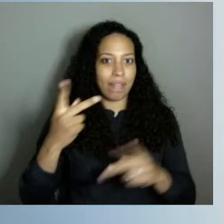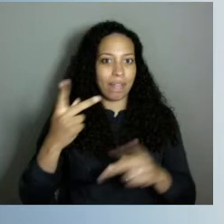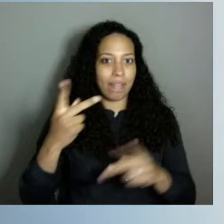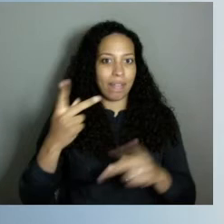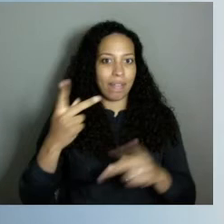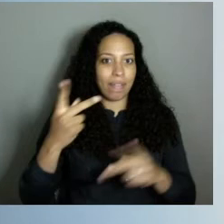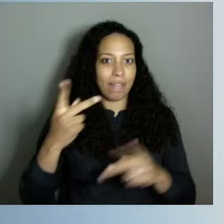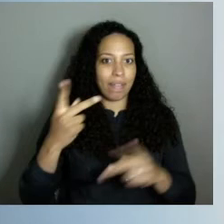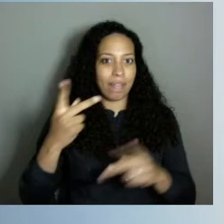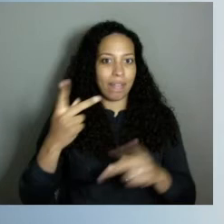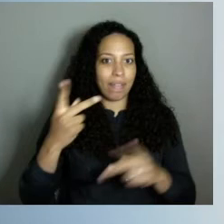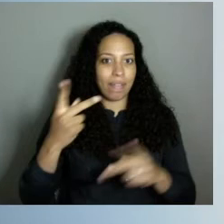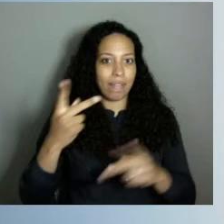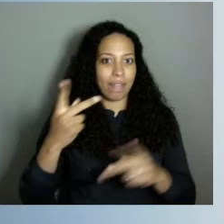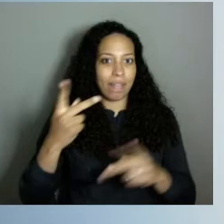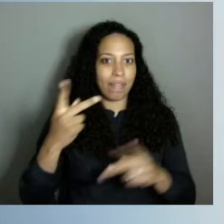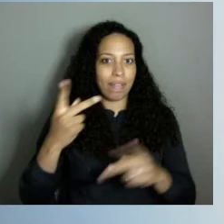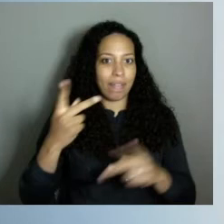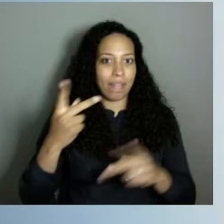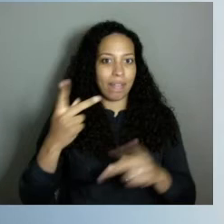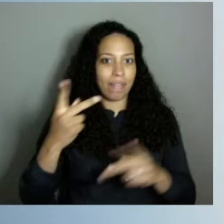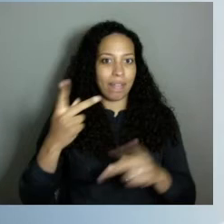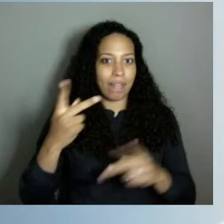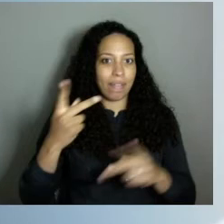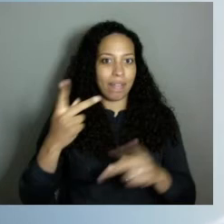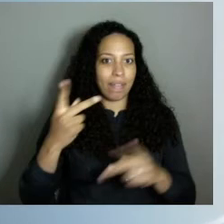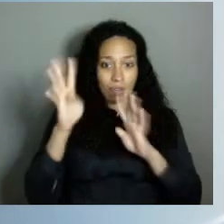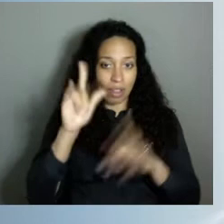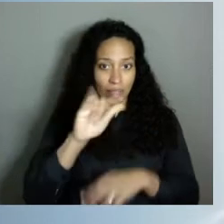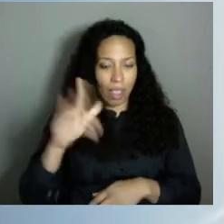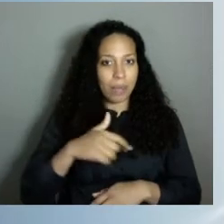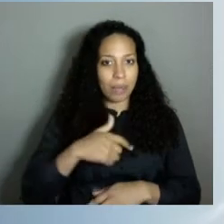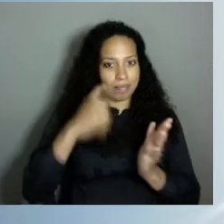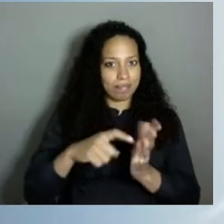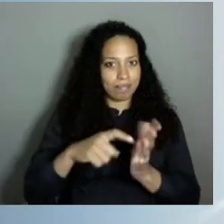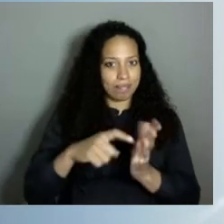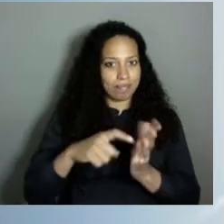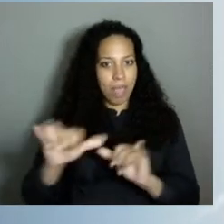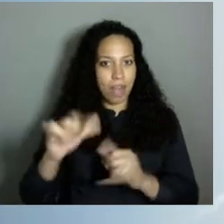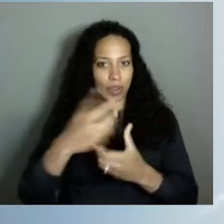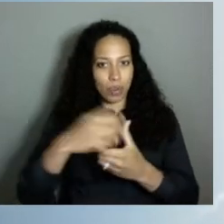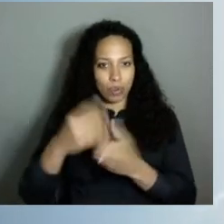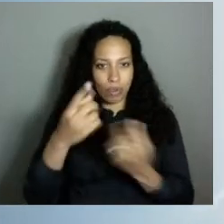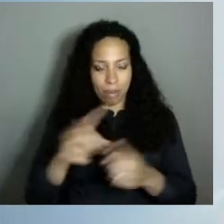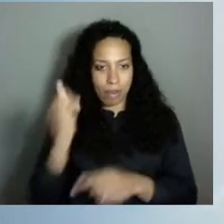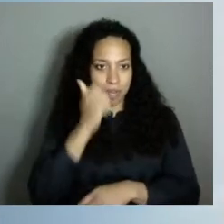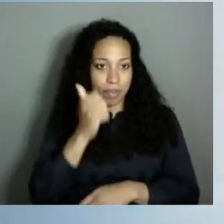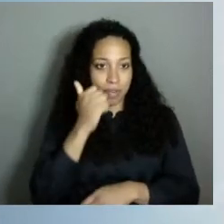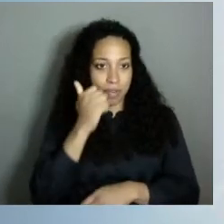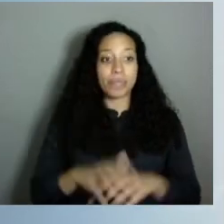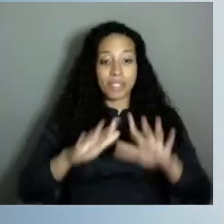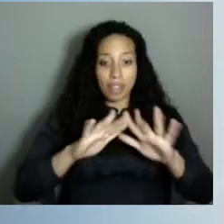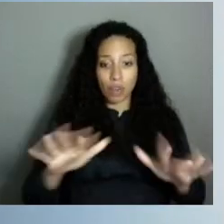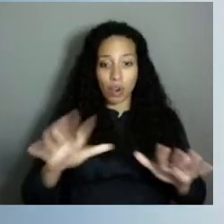client co-innovation labs, we see the power of inclusion play out every day. Here, diverse and often underrepresented teams join